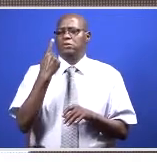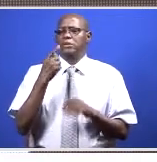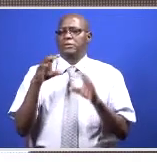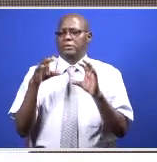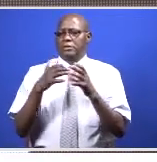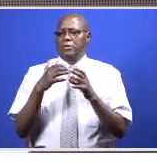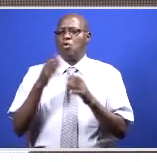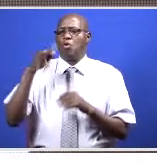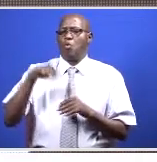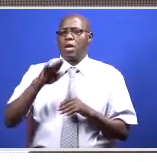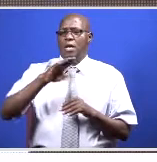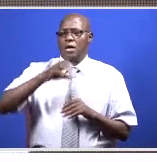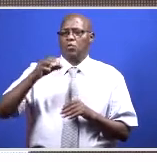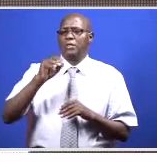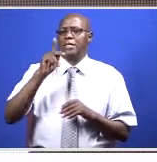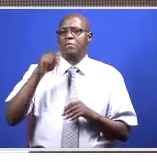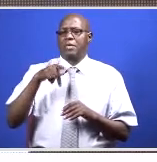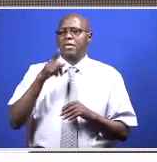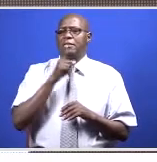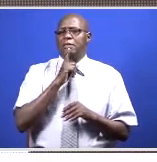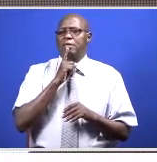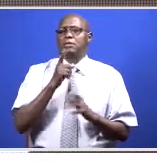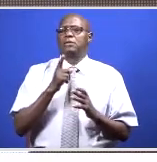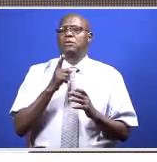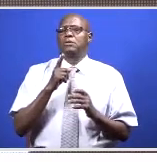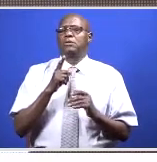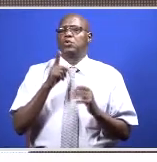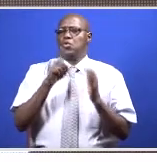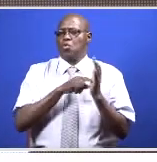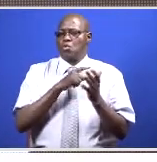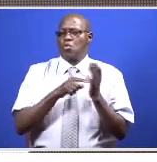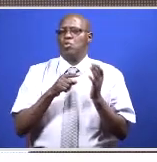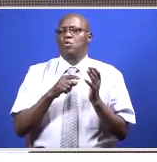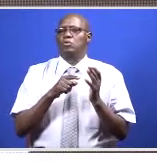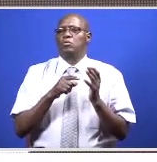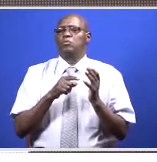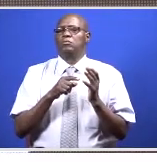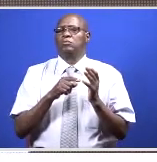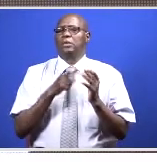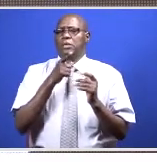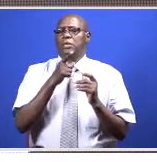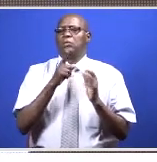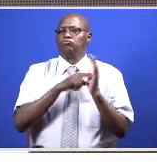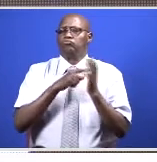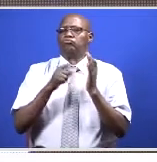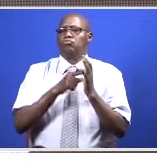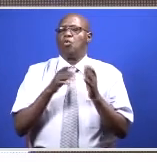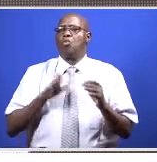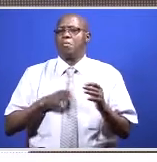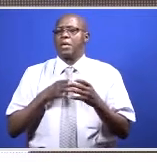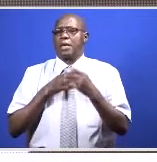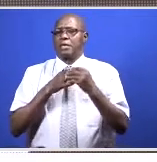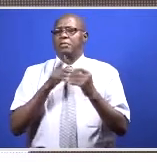the residents, DP Ruto dismissed criticism from his opponents over the position of the coalition on women leadership, insisting